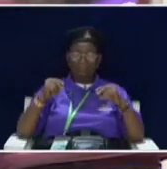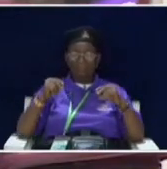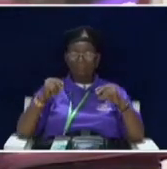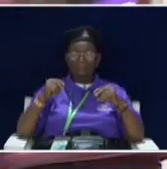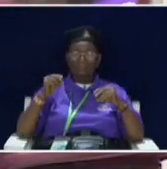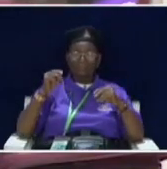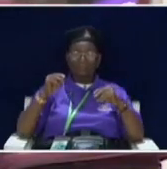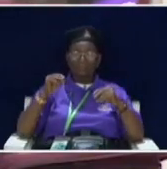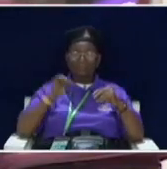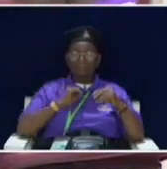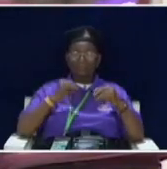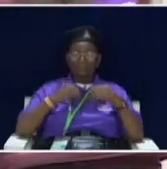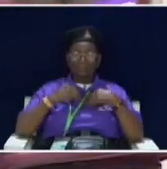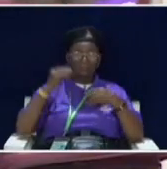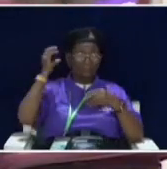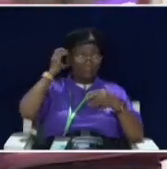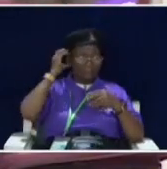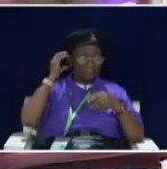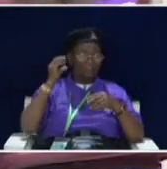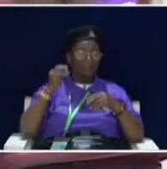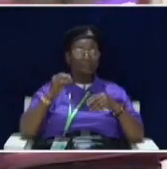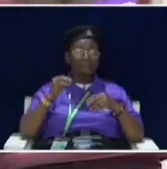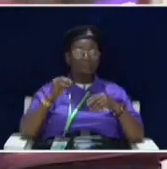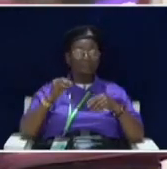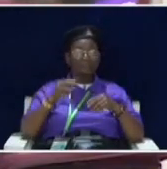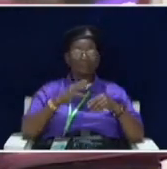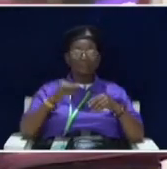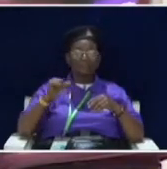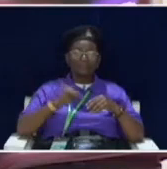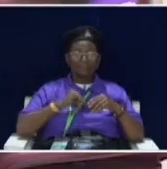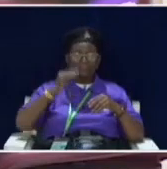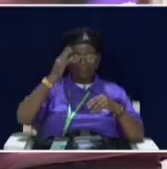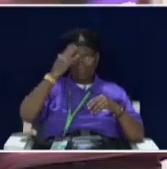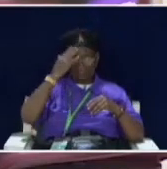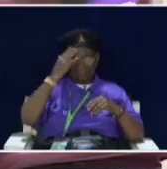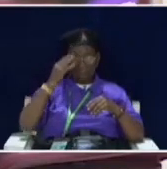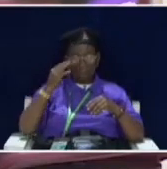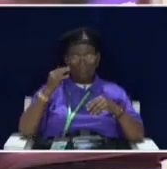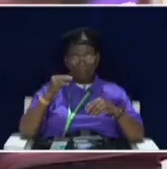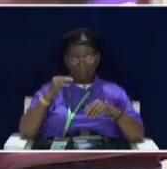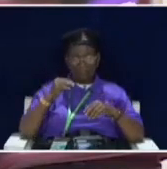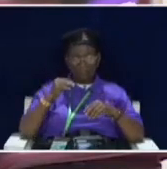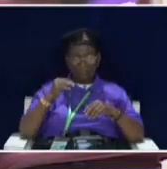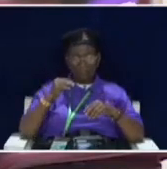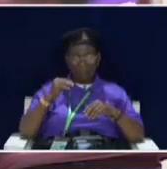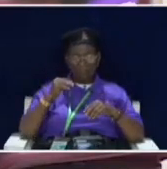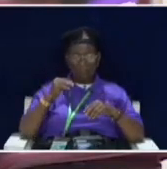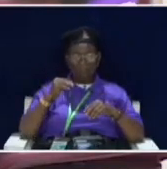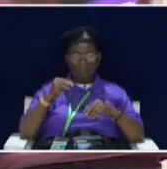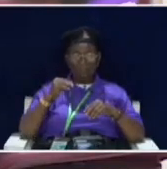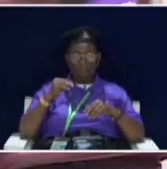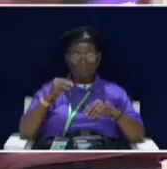have heard, mo ti gbo, and I know, mo si mo.